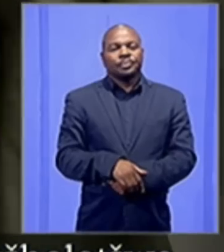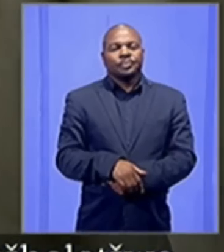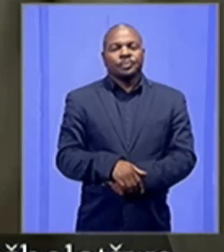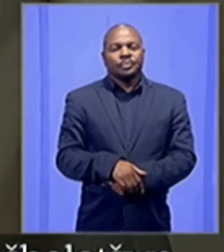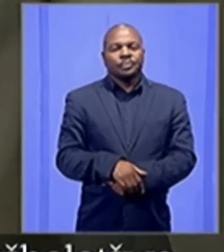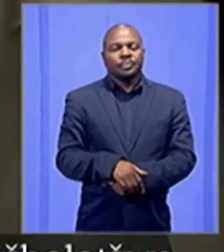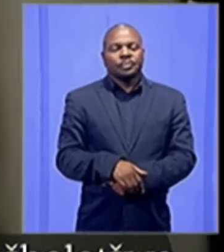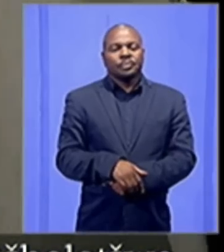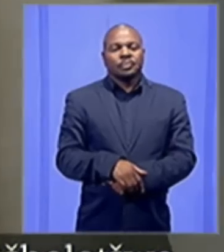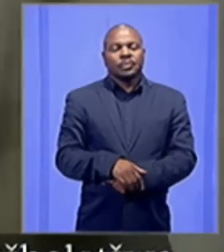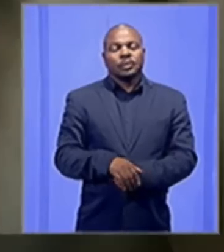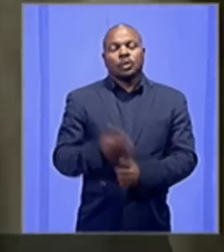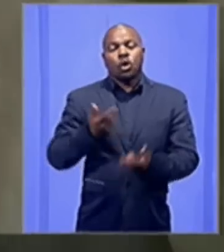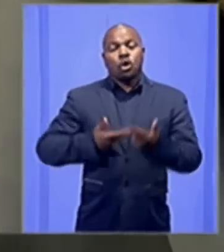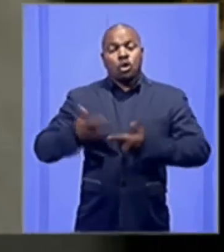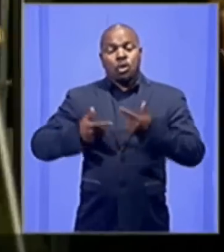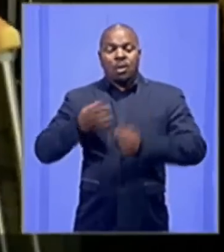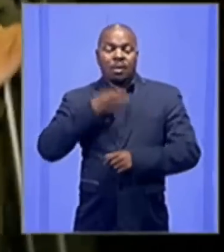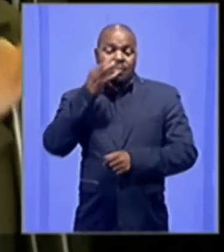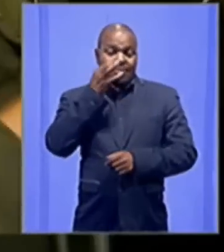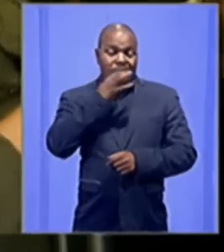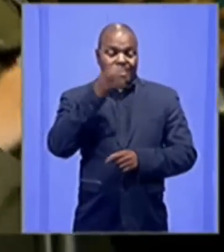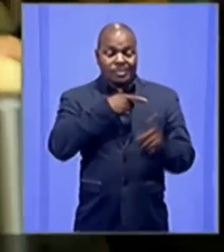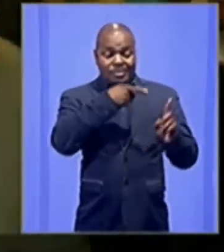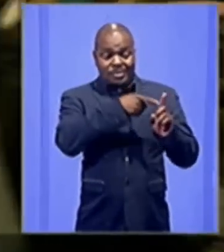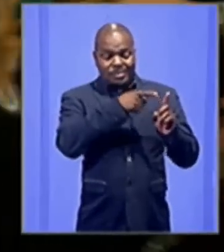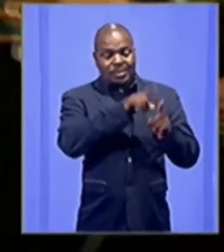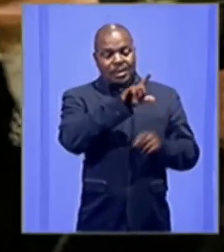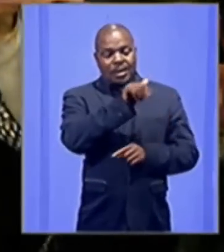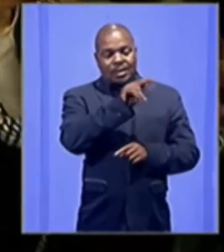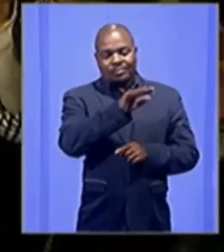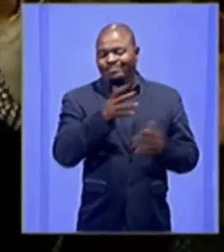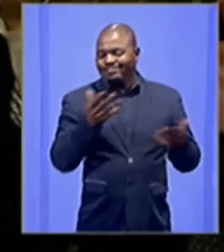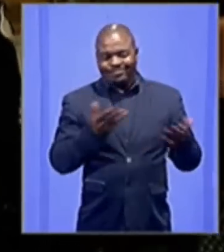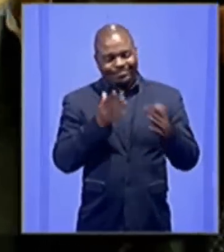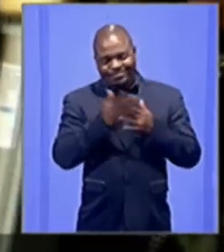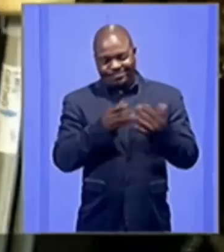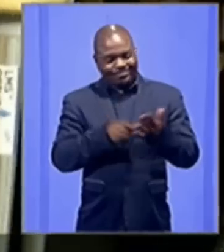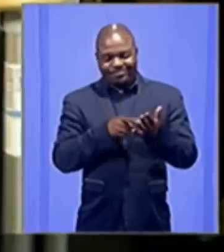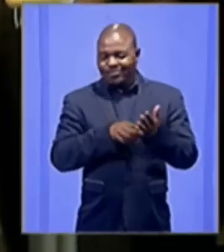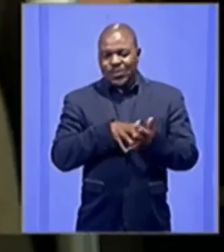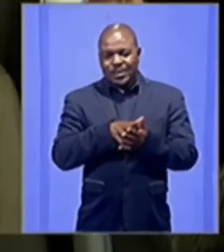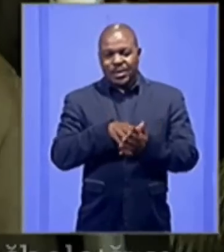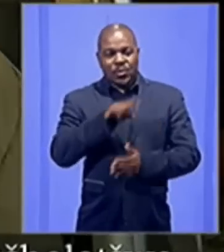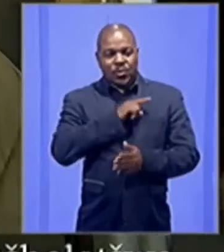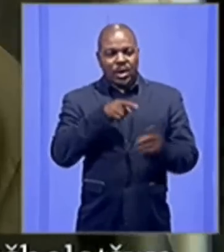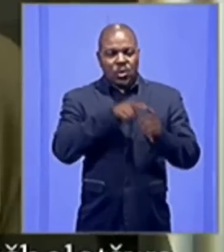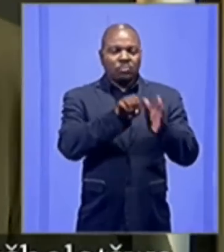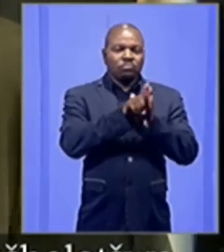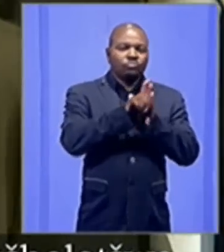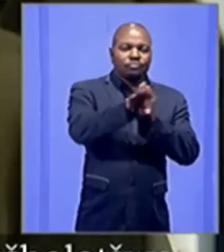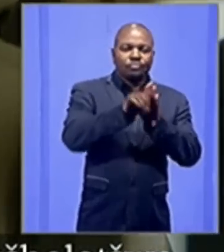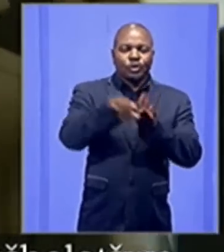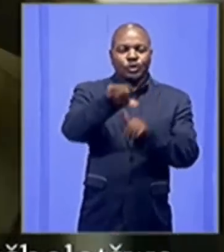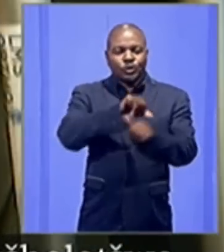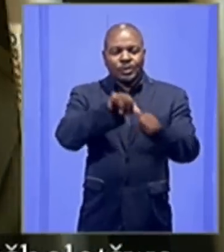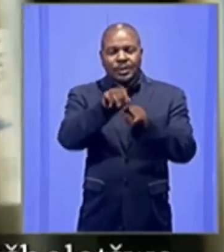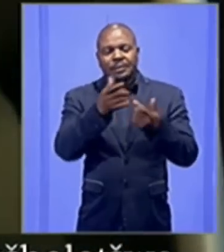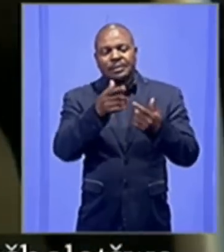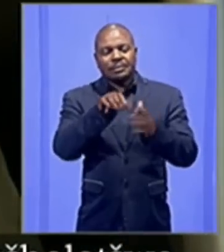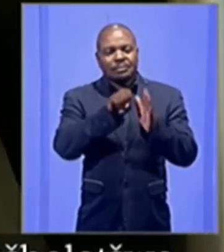Baemedi ba semolao ba bolela gore molato kgatlhanong le Matthew Lani o a tekateka le ene o tsebega ka go phatlalatša dikgatišo go marangrang a